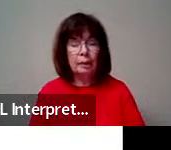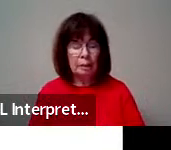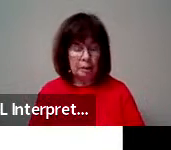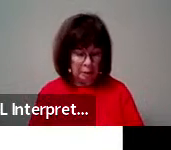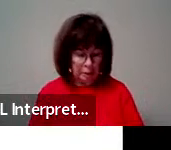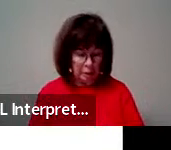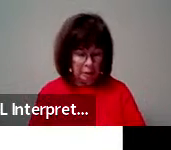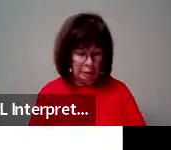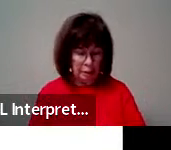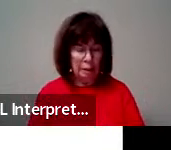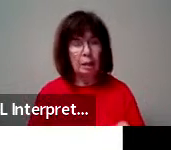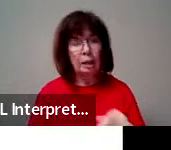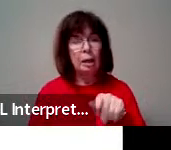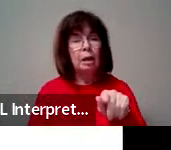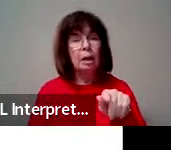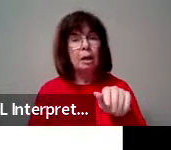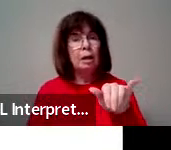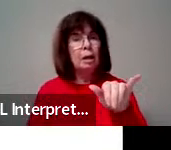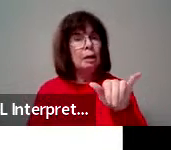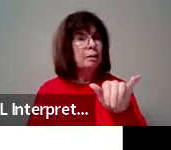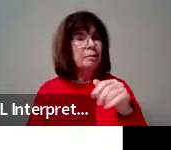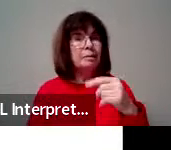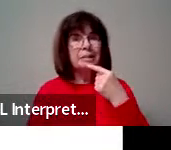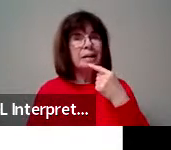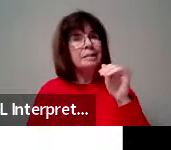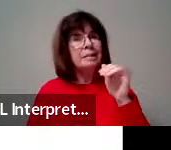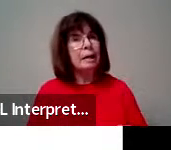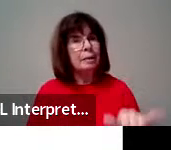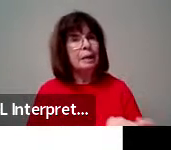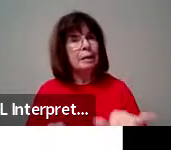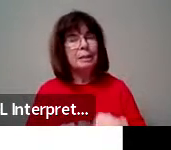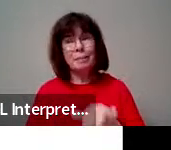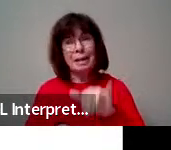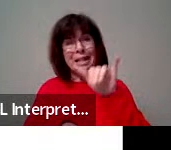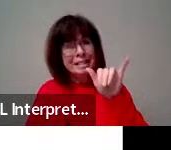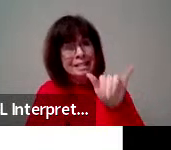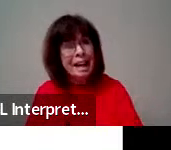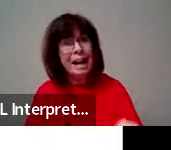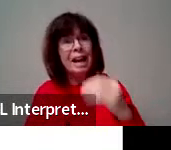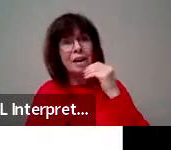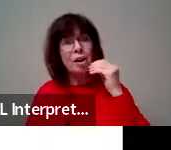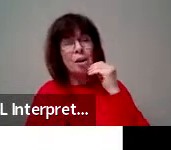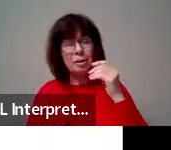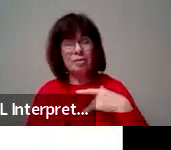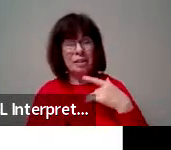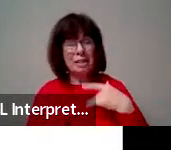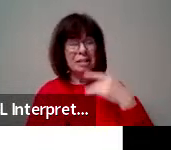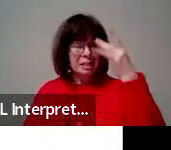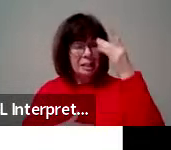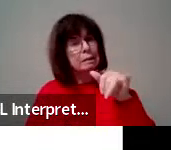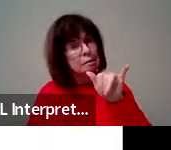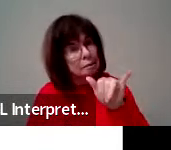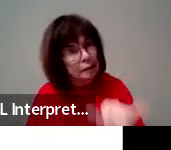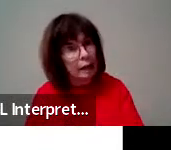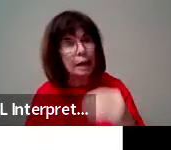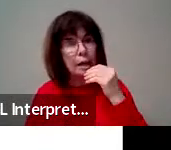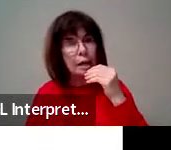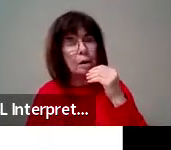saying all along. Staying home when sick, really important here. I think you heard in the opening comment